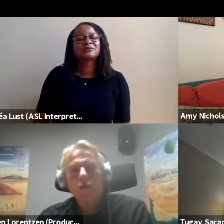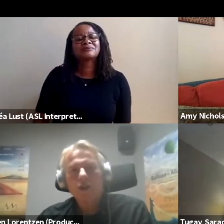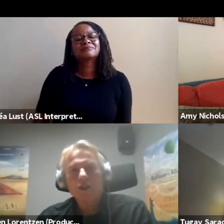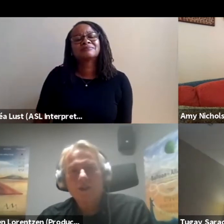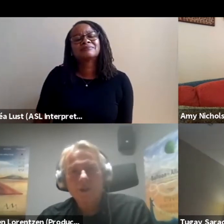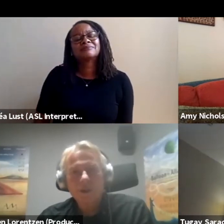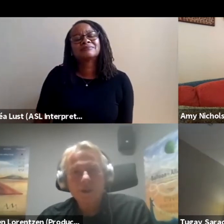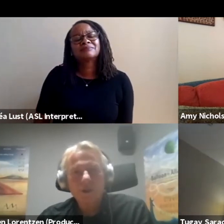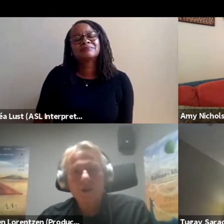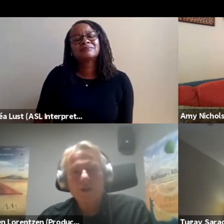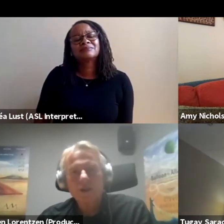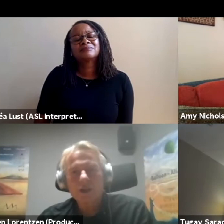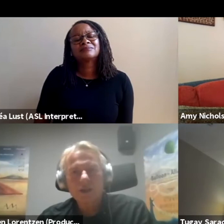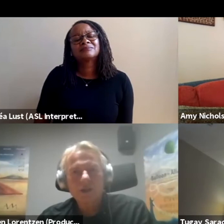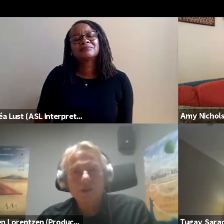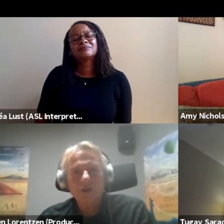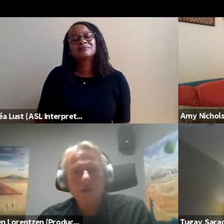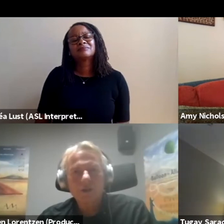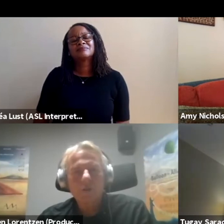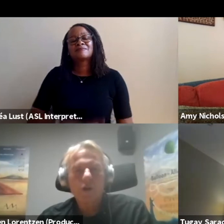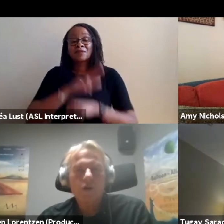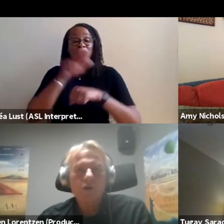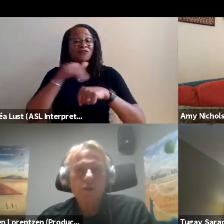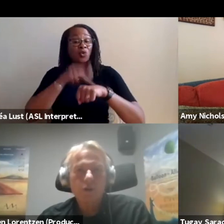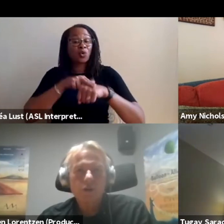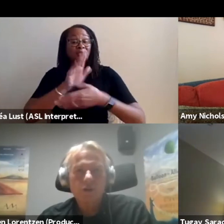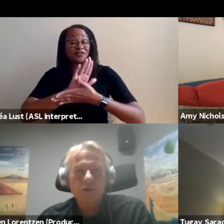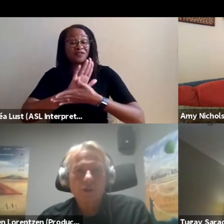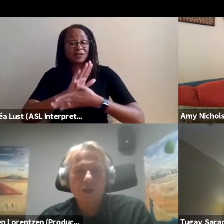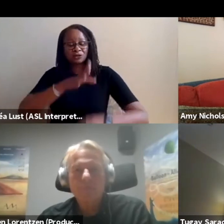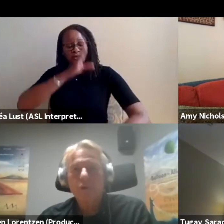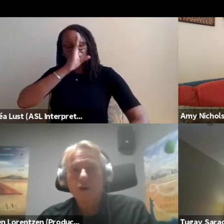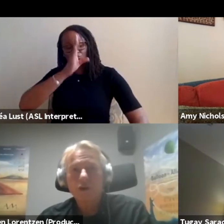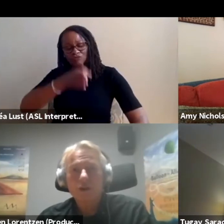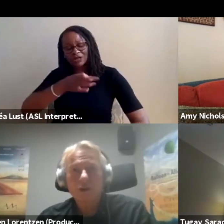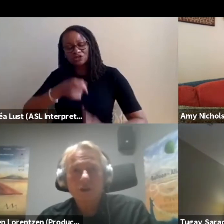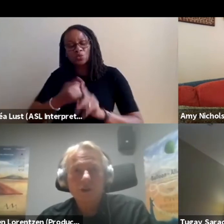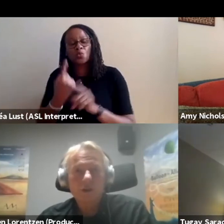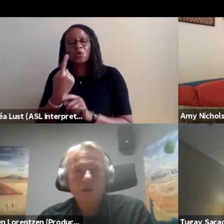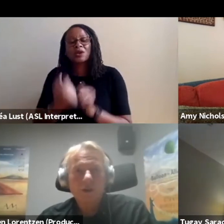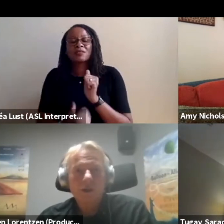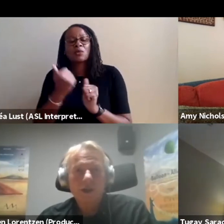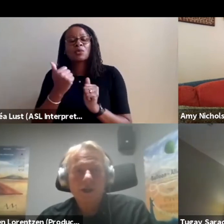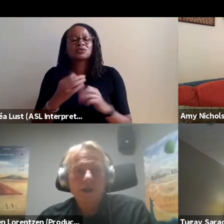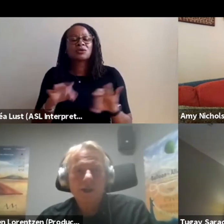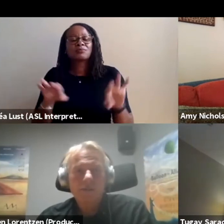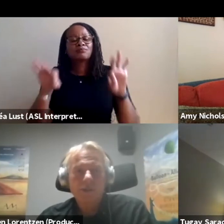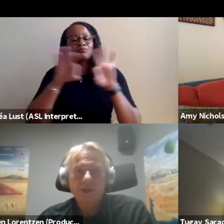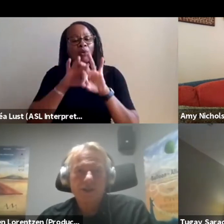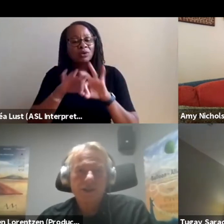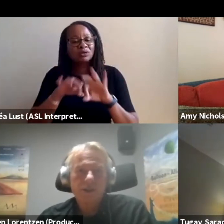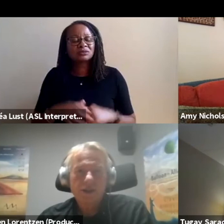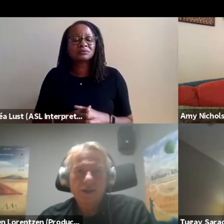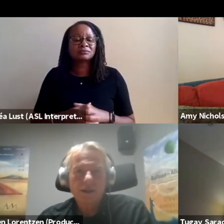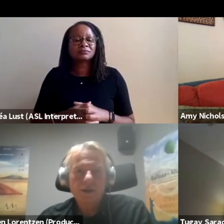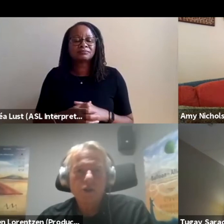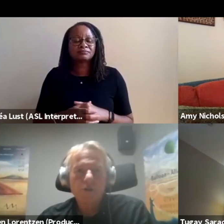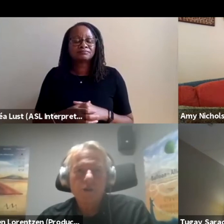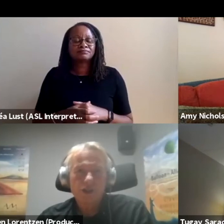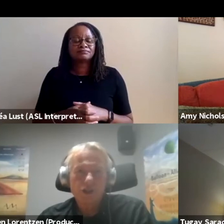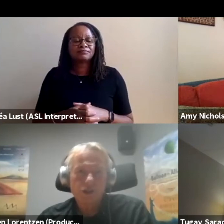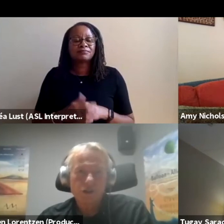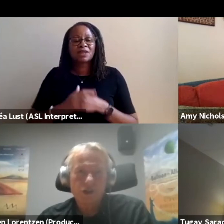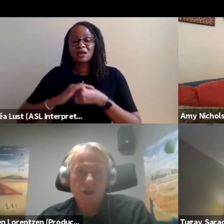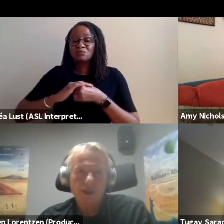Of course, this film is going straight into one of the most important and pressing